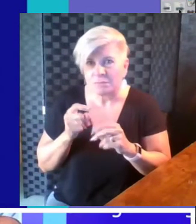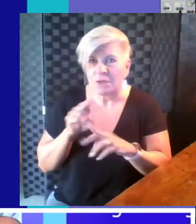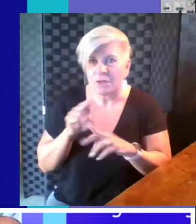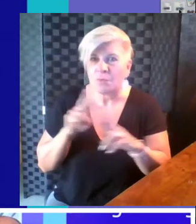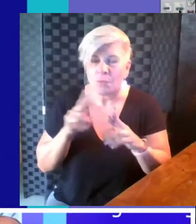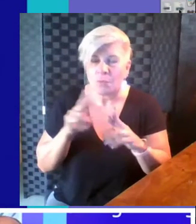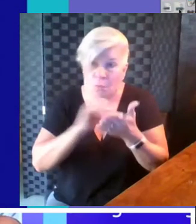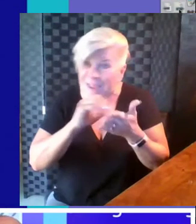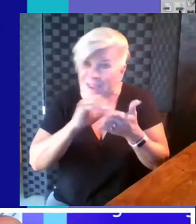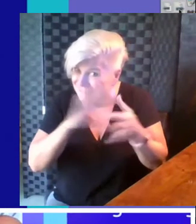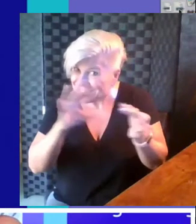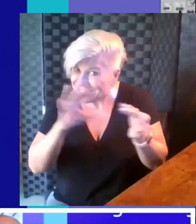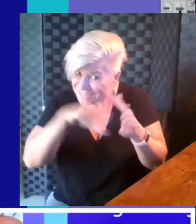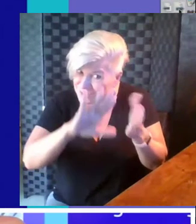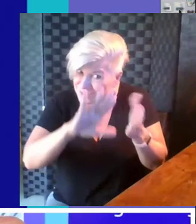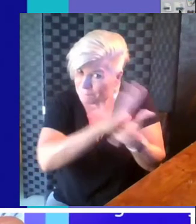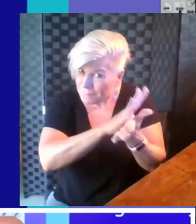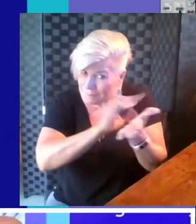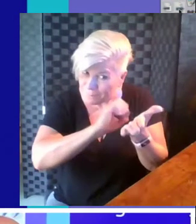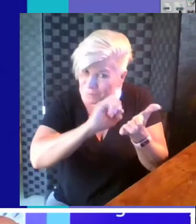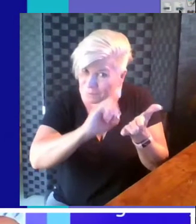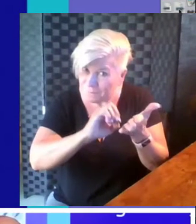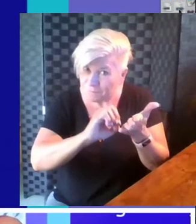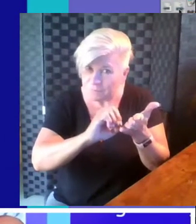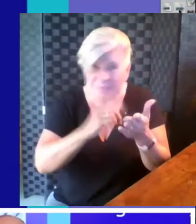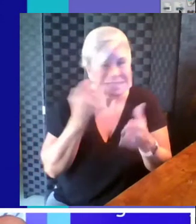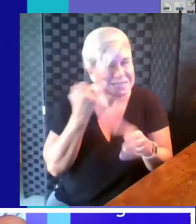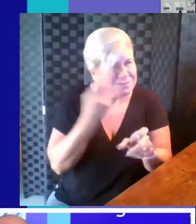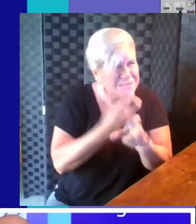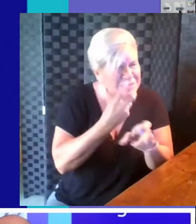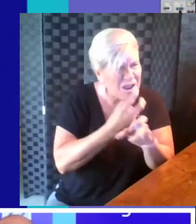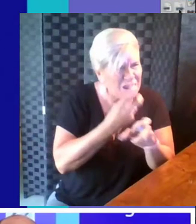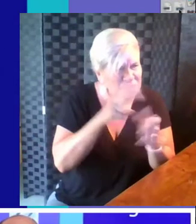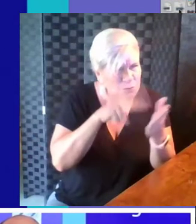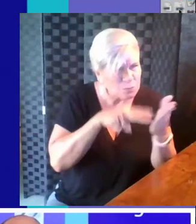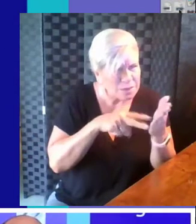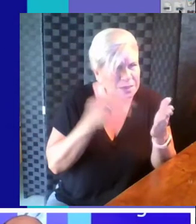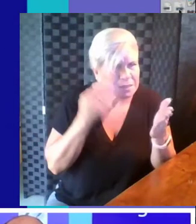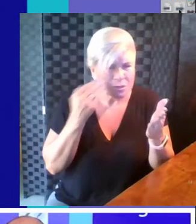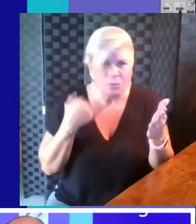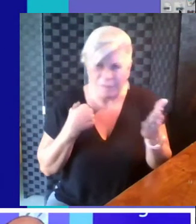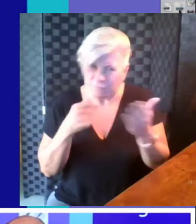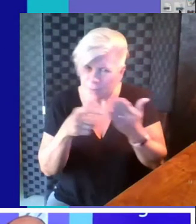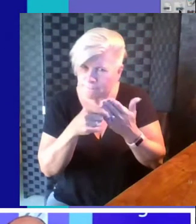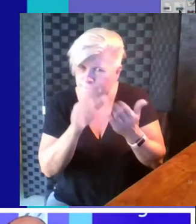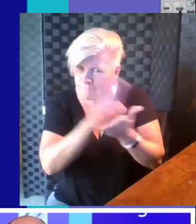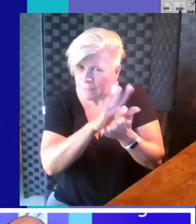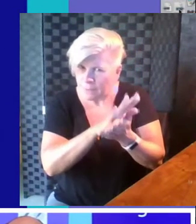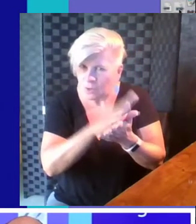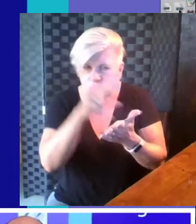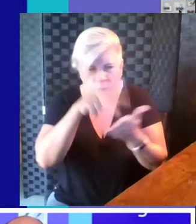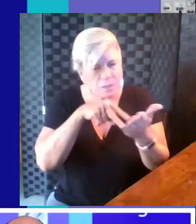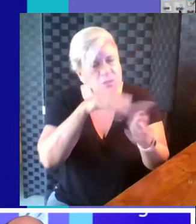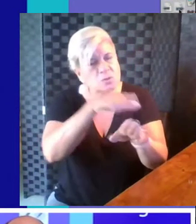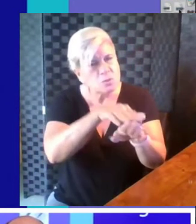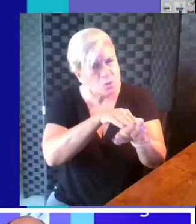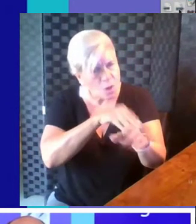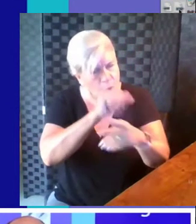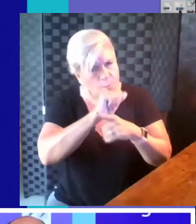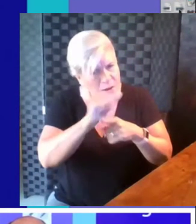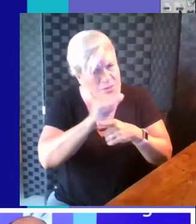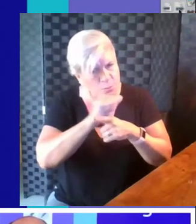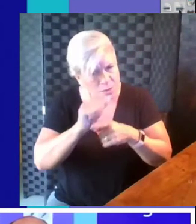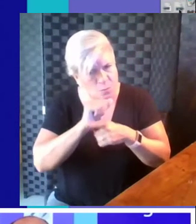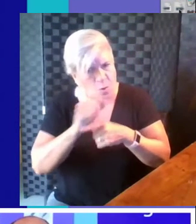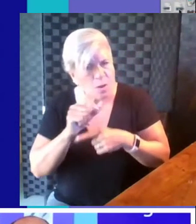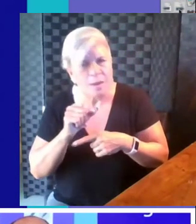writing sentences with them in your journal. If these words are tricky for you to read it and you have the packet at home, you could read them slower until every day